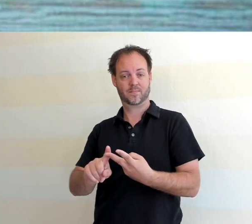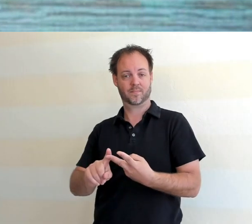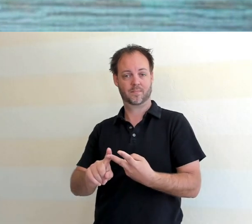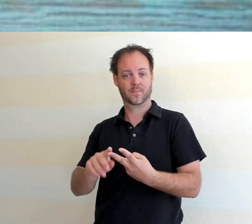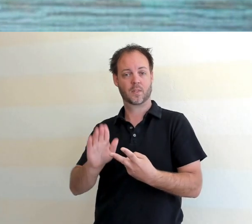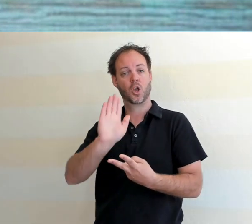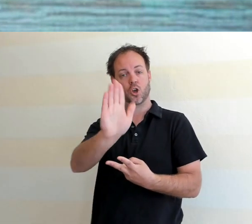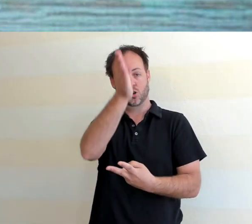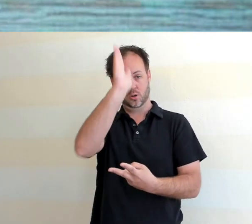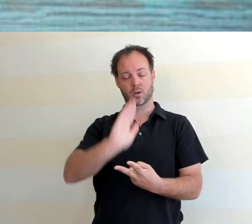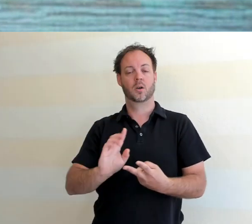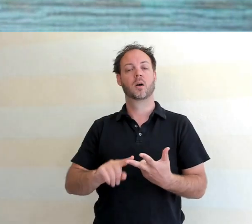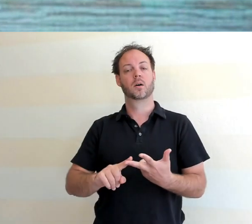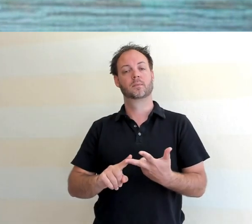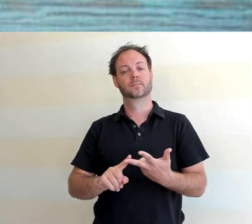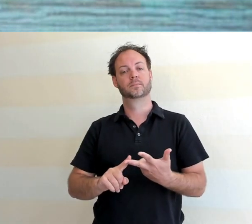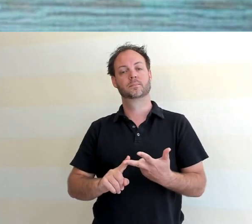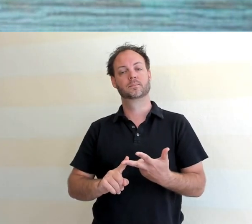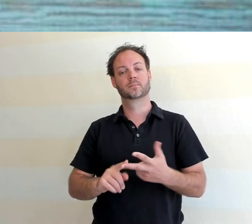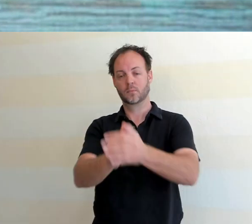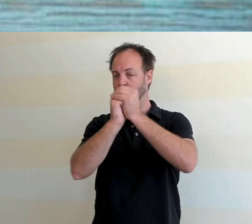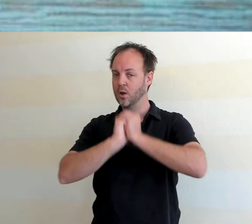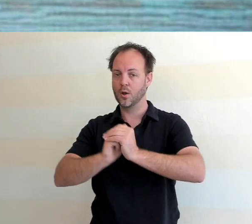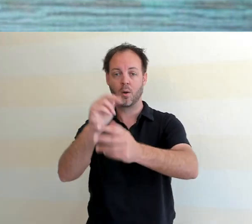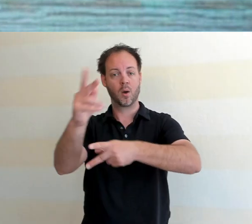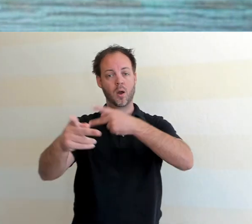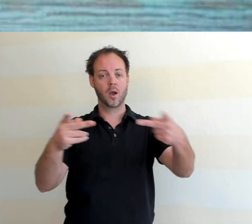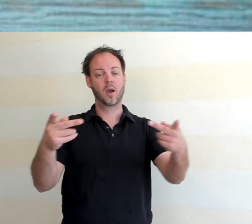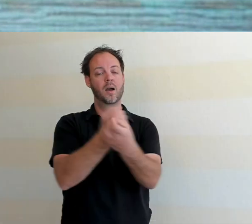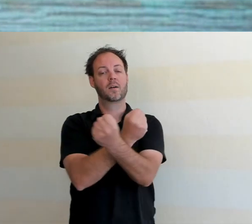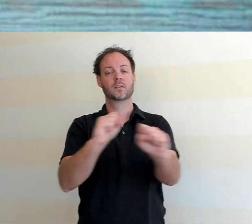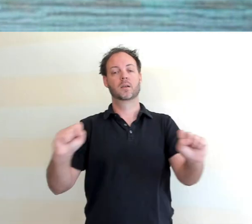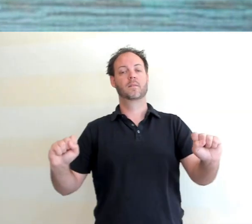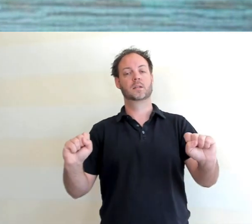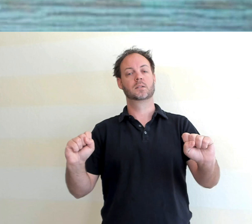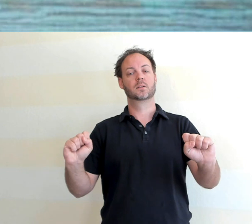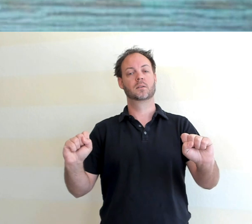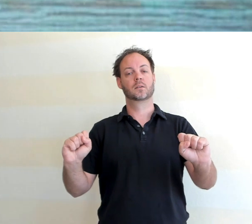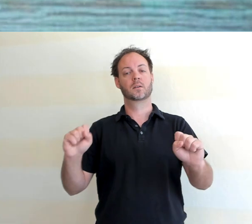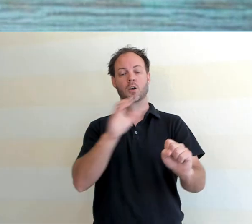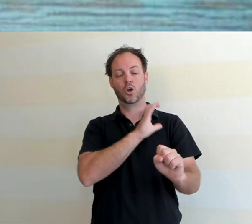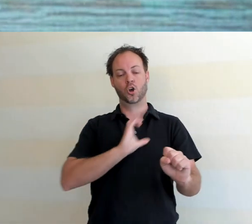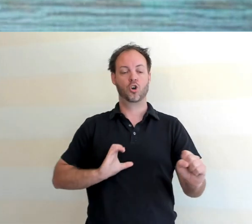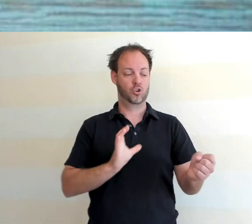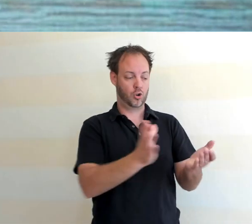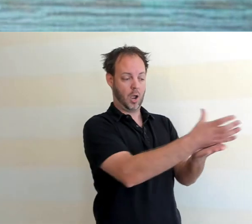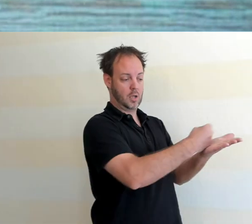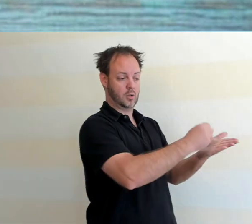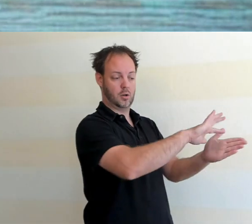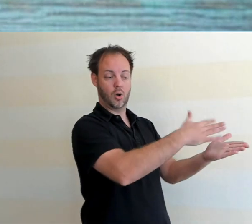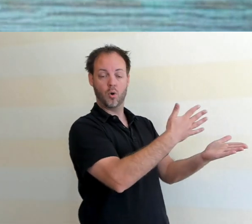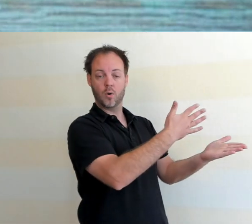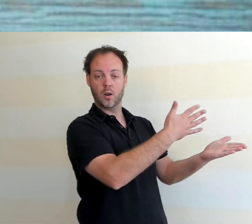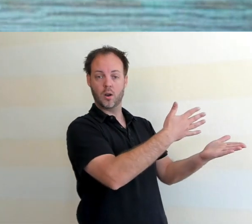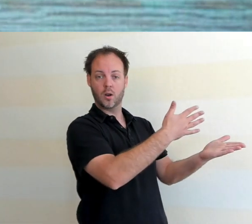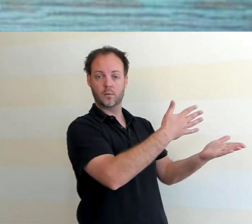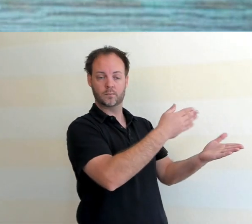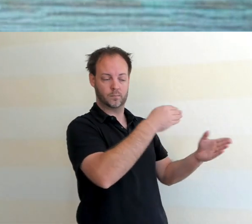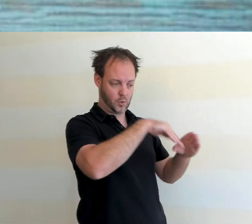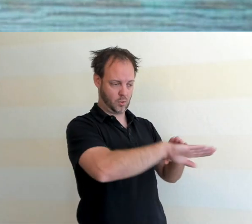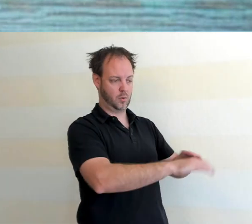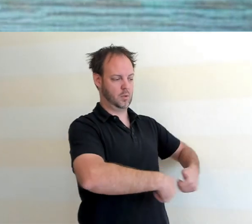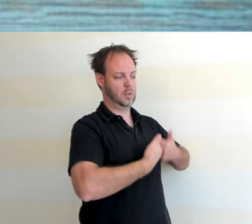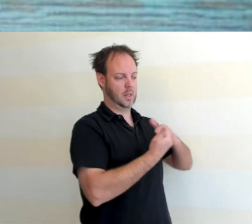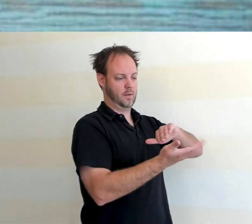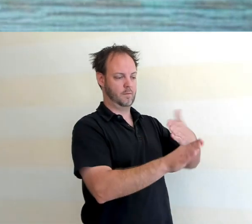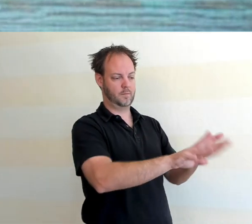and your God. Prayer is a gift of salvation that Christ has earned for you through his life,